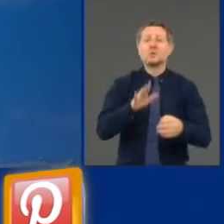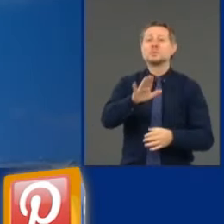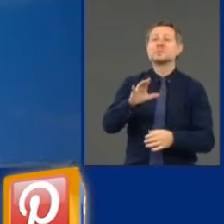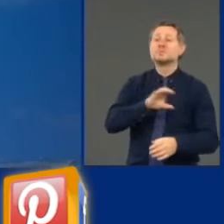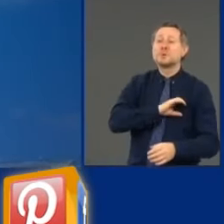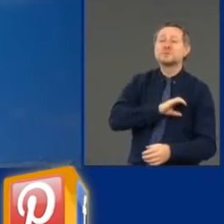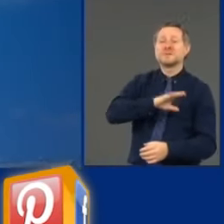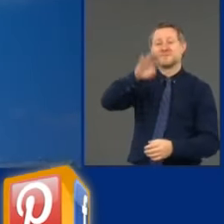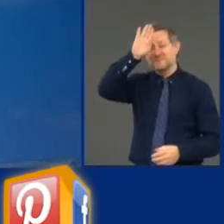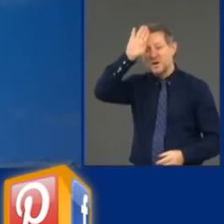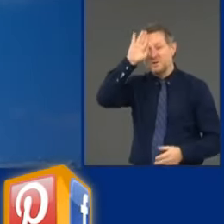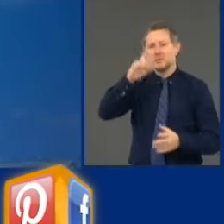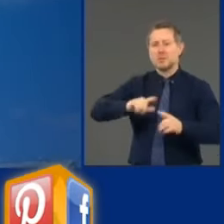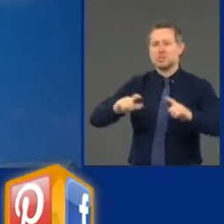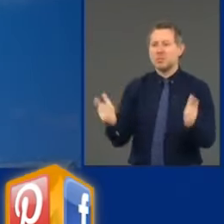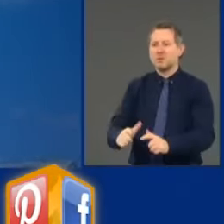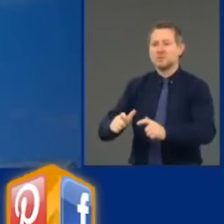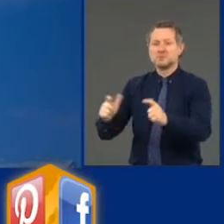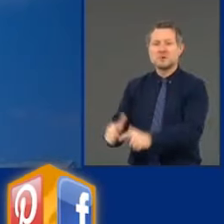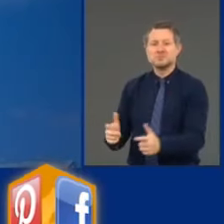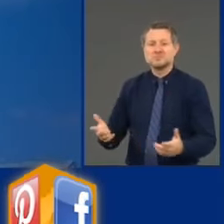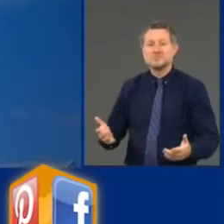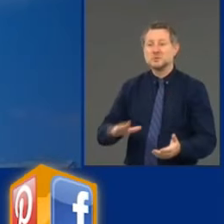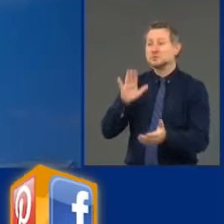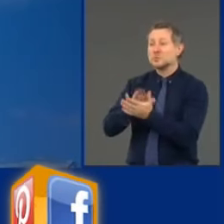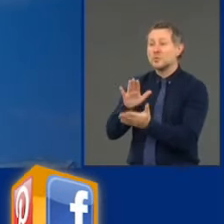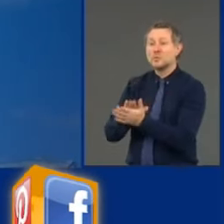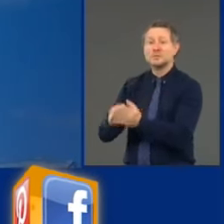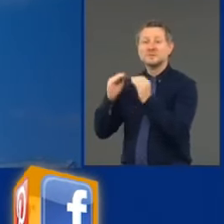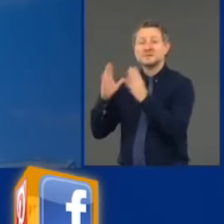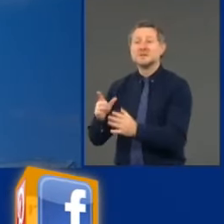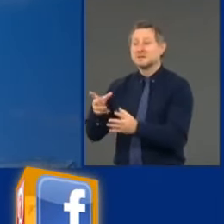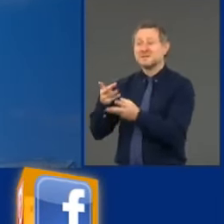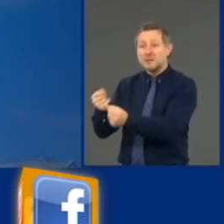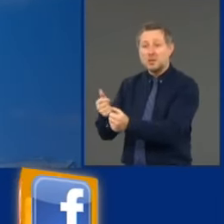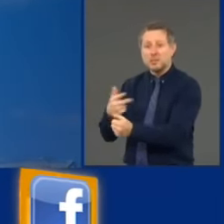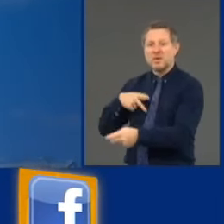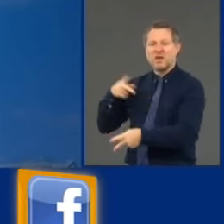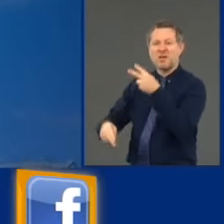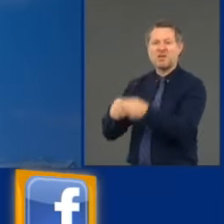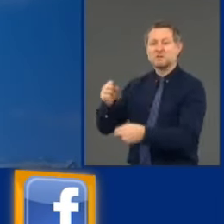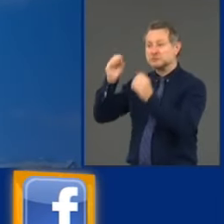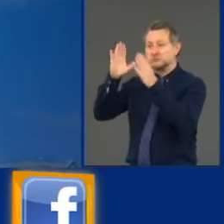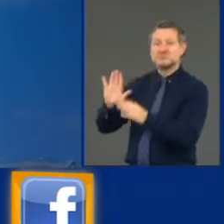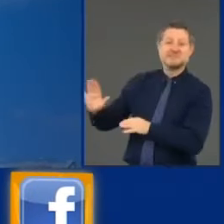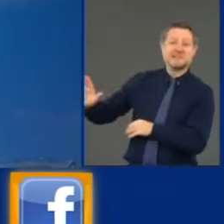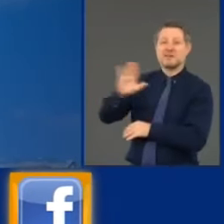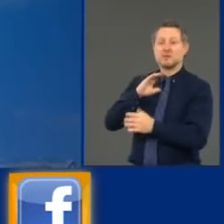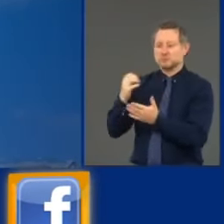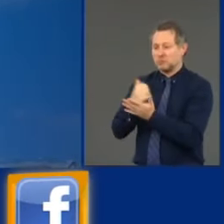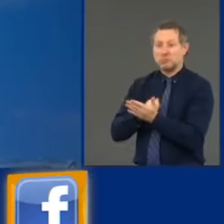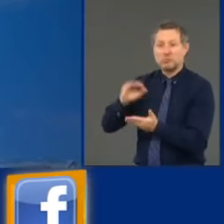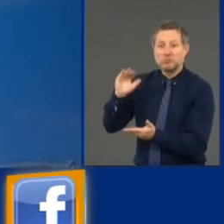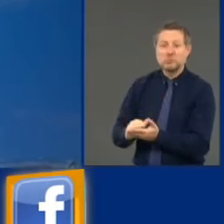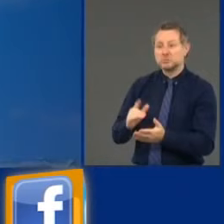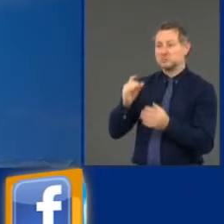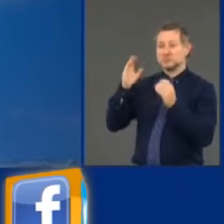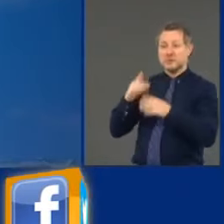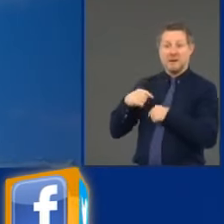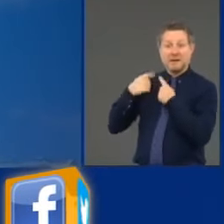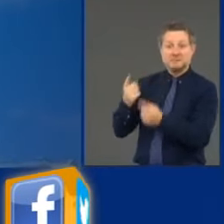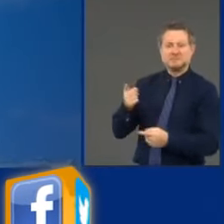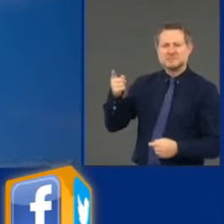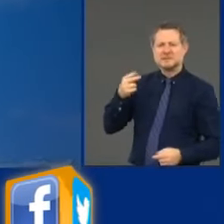fund funding to schools, teachers, who also have been heroes doing remote learning,